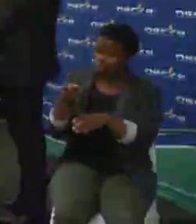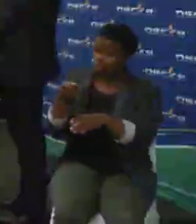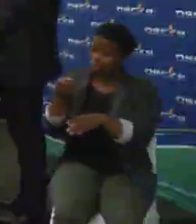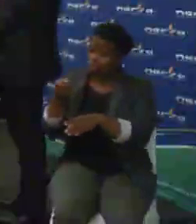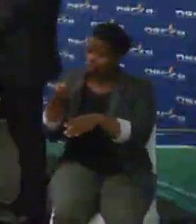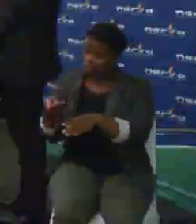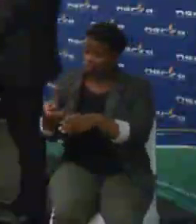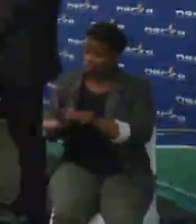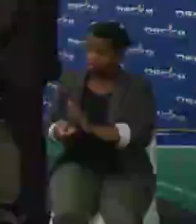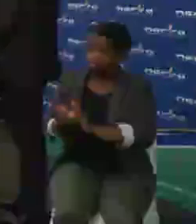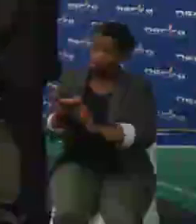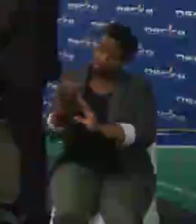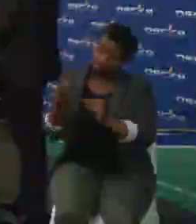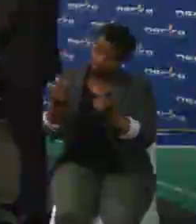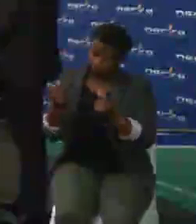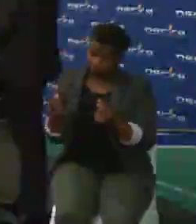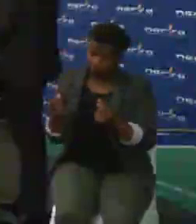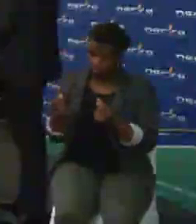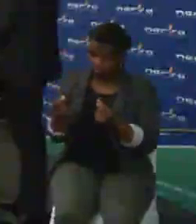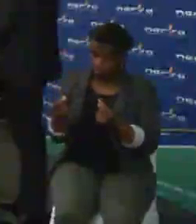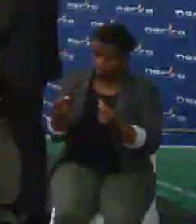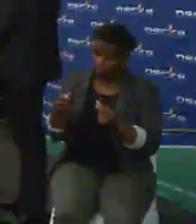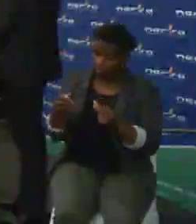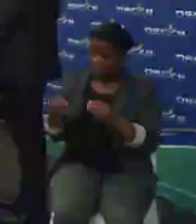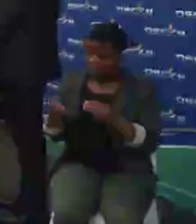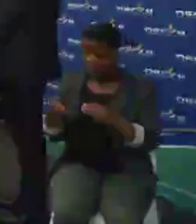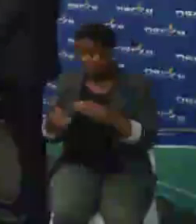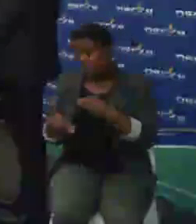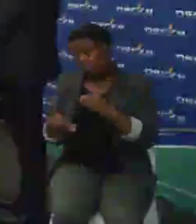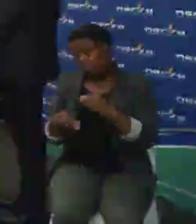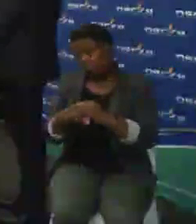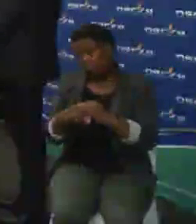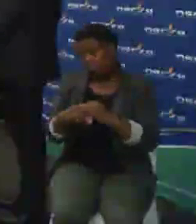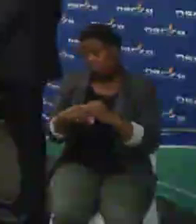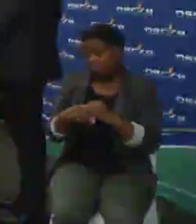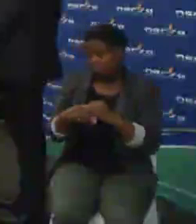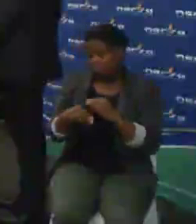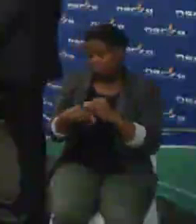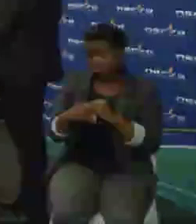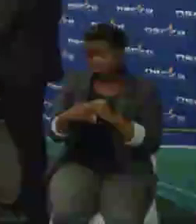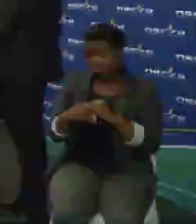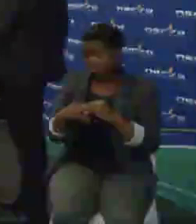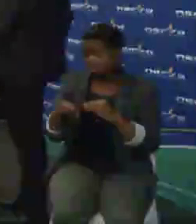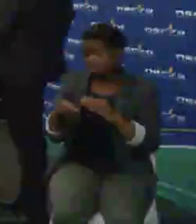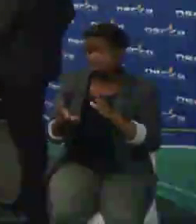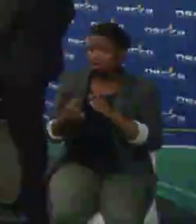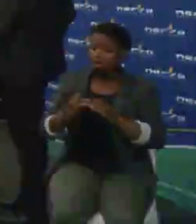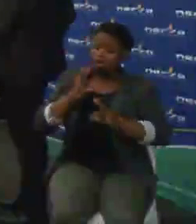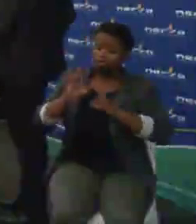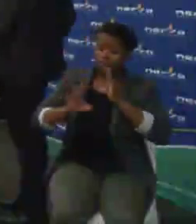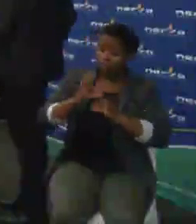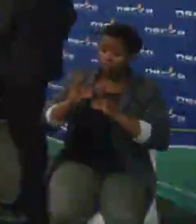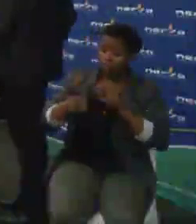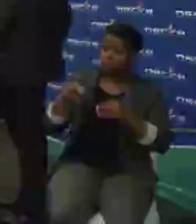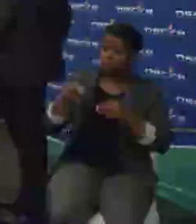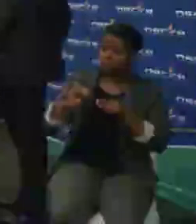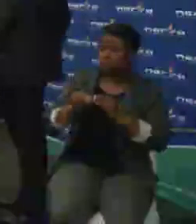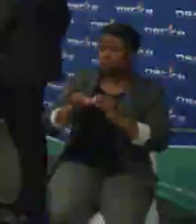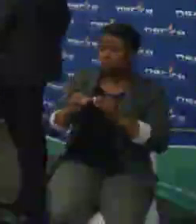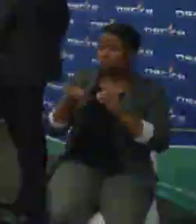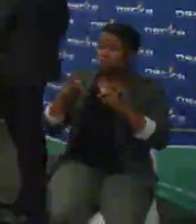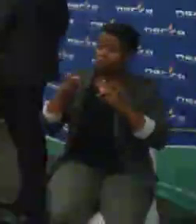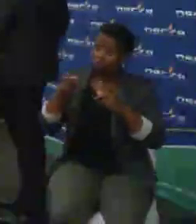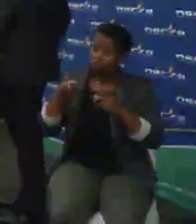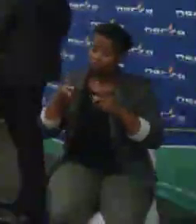gives rise to this finding. And then also, if you could elaborate on the issue of